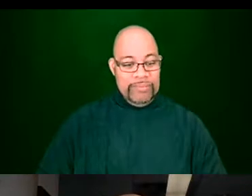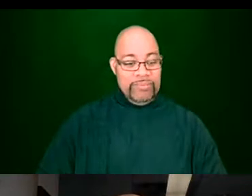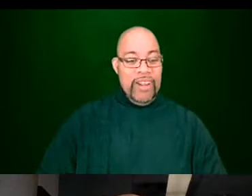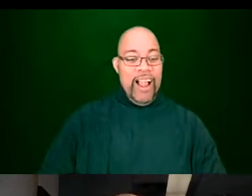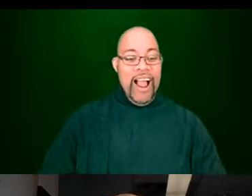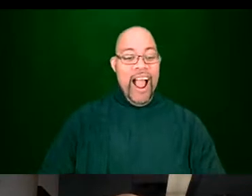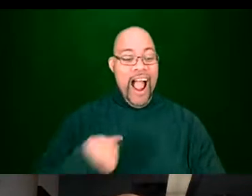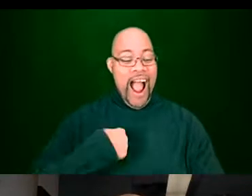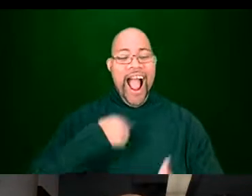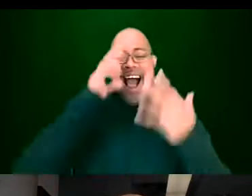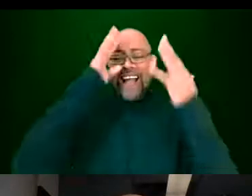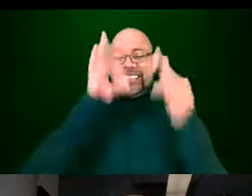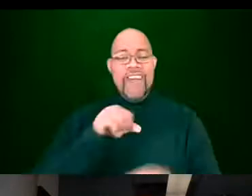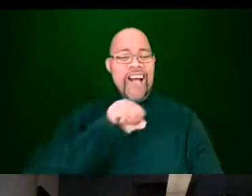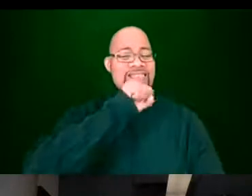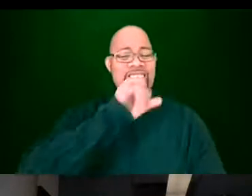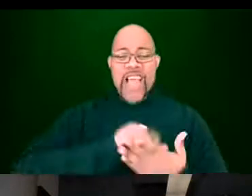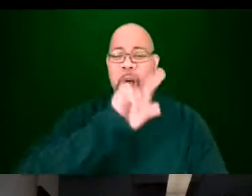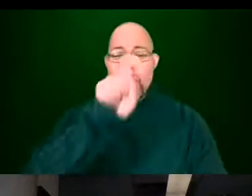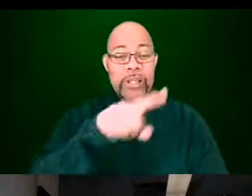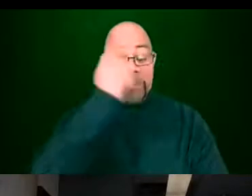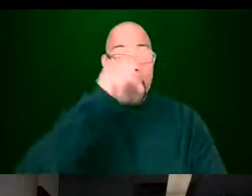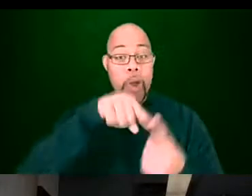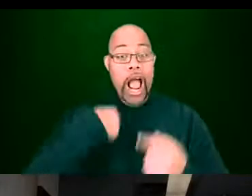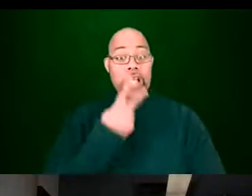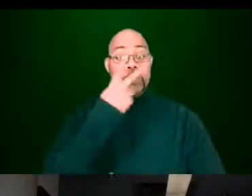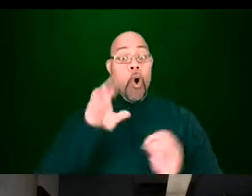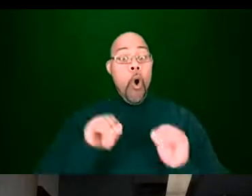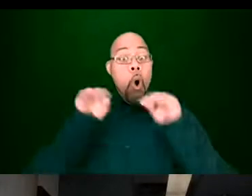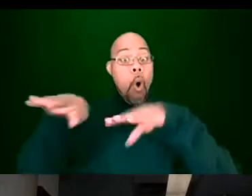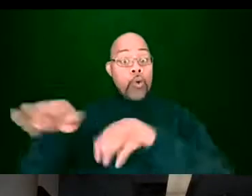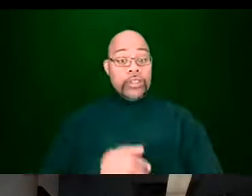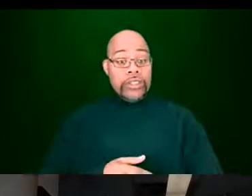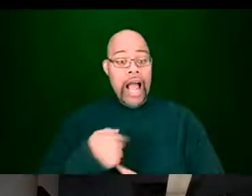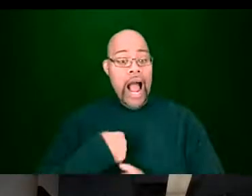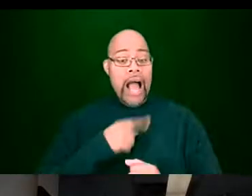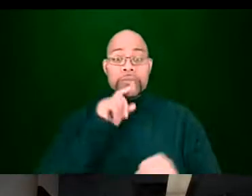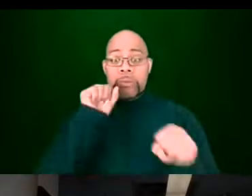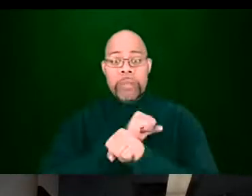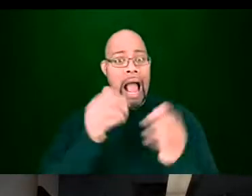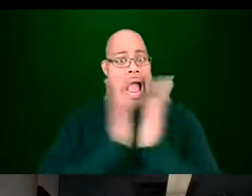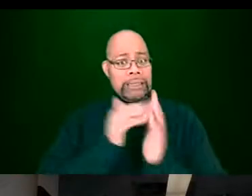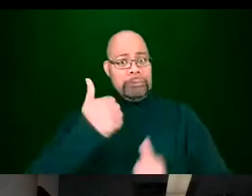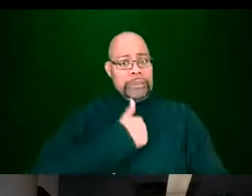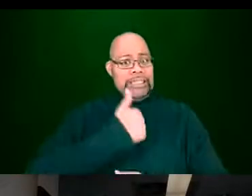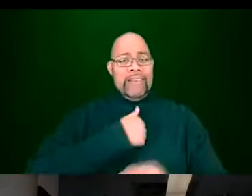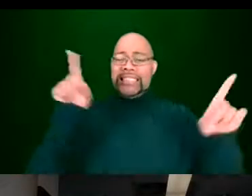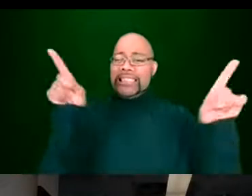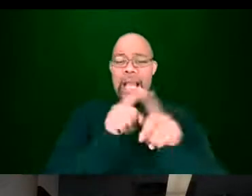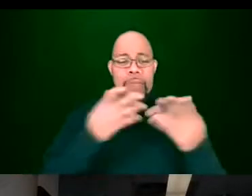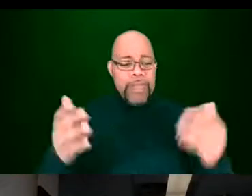I absolutely love that question because when I saw the ocean, I literally asked myself the same thing,